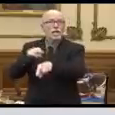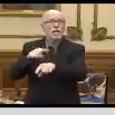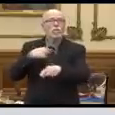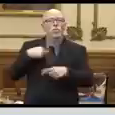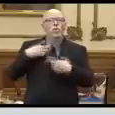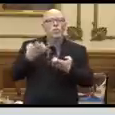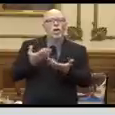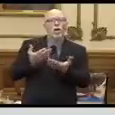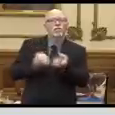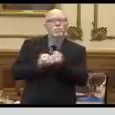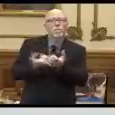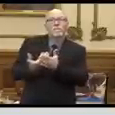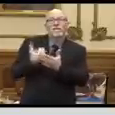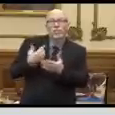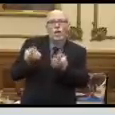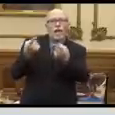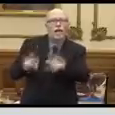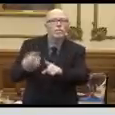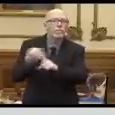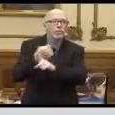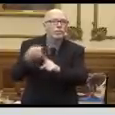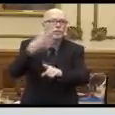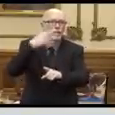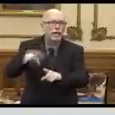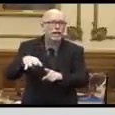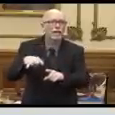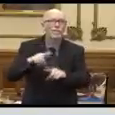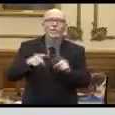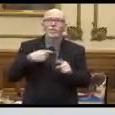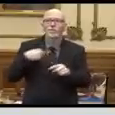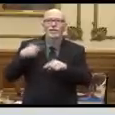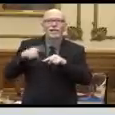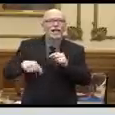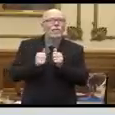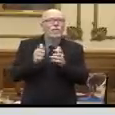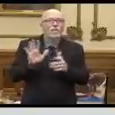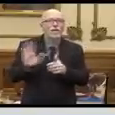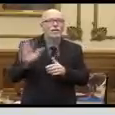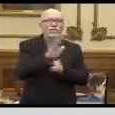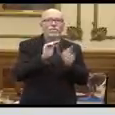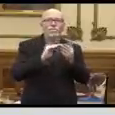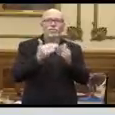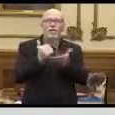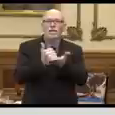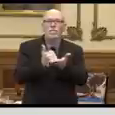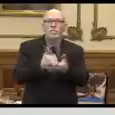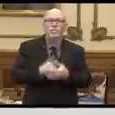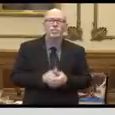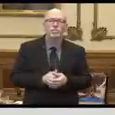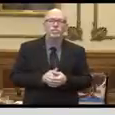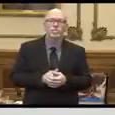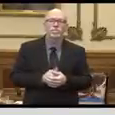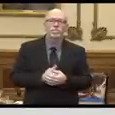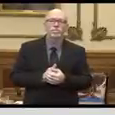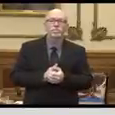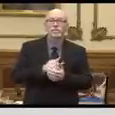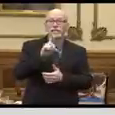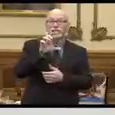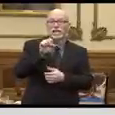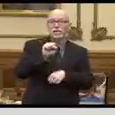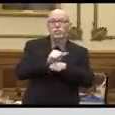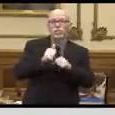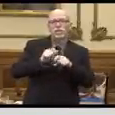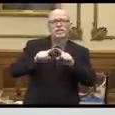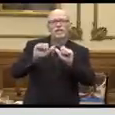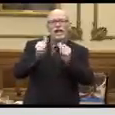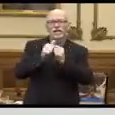before a child is ever abused or neglected, and we can't do that without the help of our community partners. DCS works with